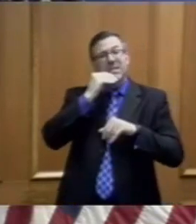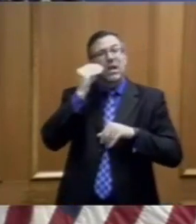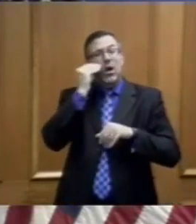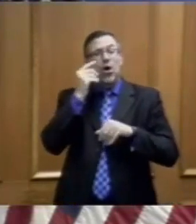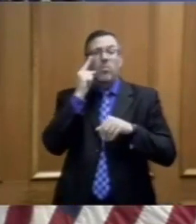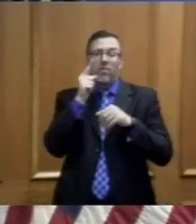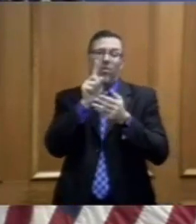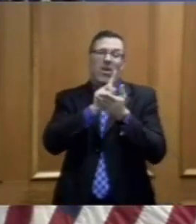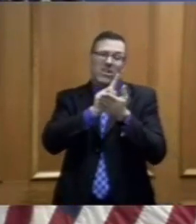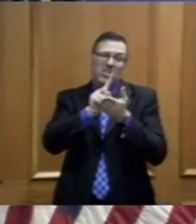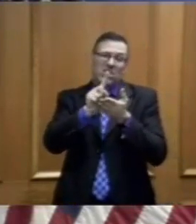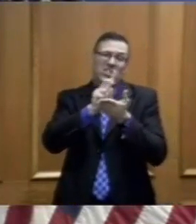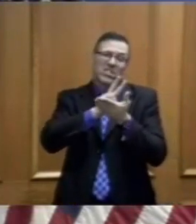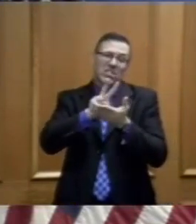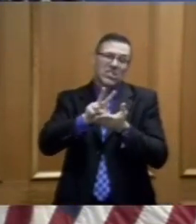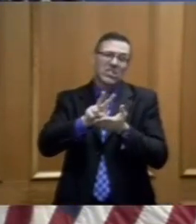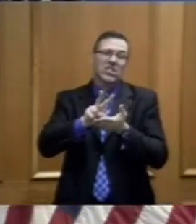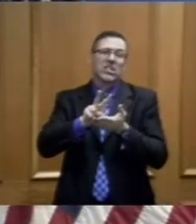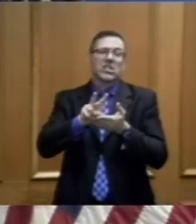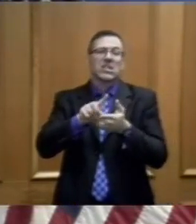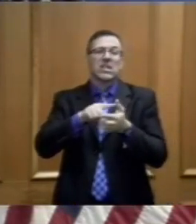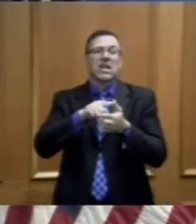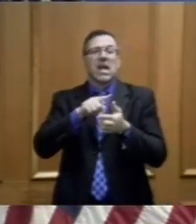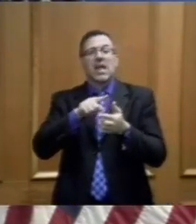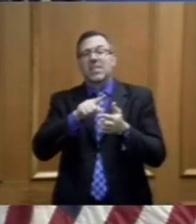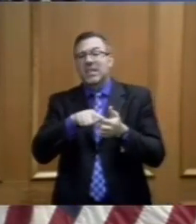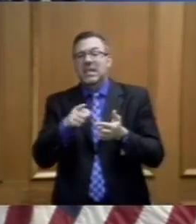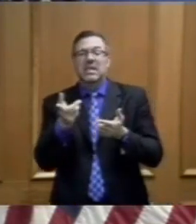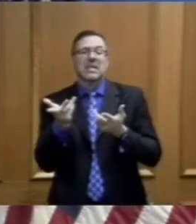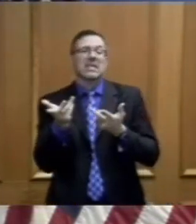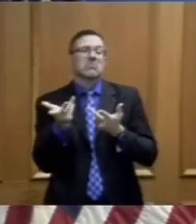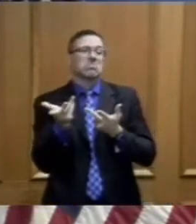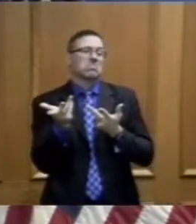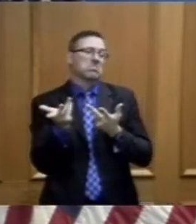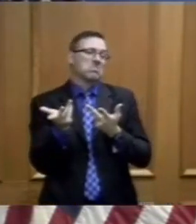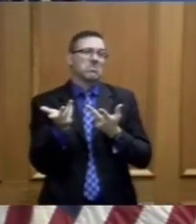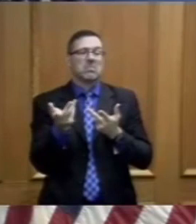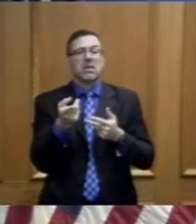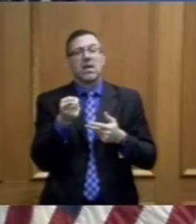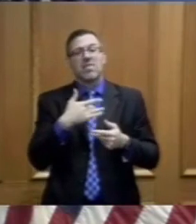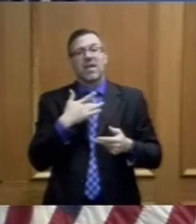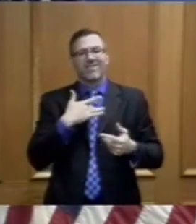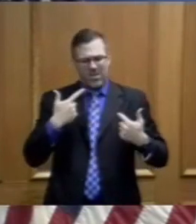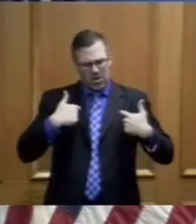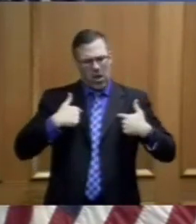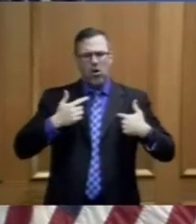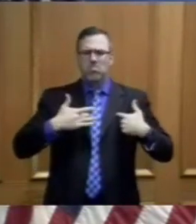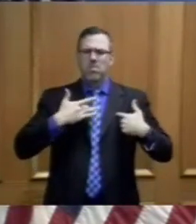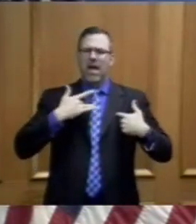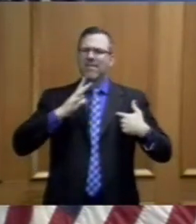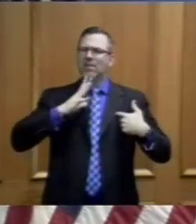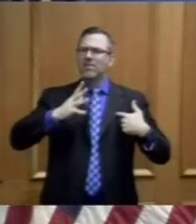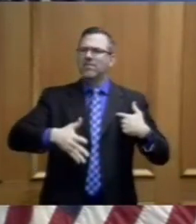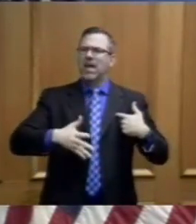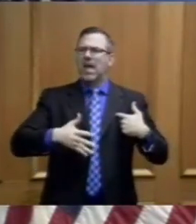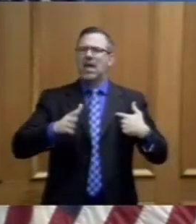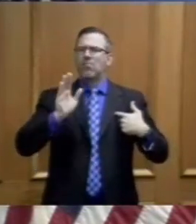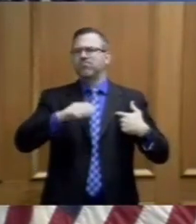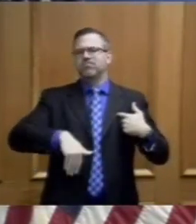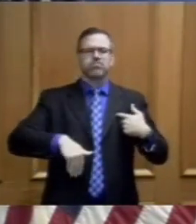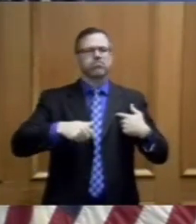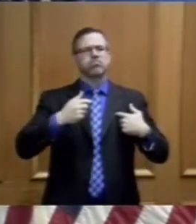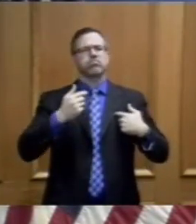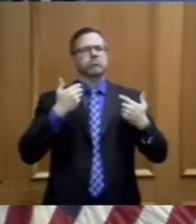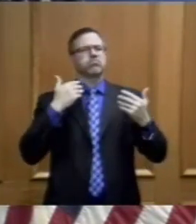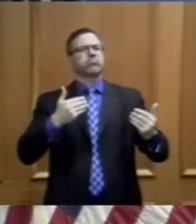then maybe, you know, they stayed home for a couple weeks and they're not sick, and it's difficult to project